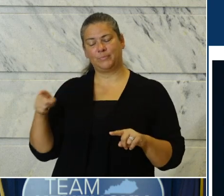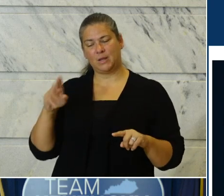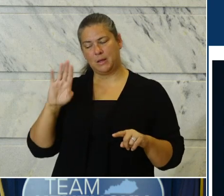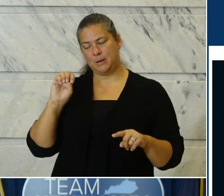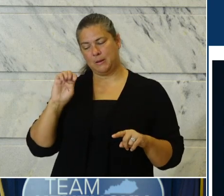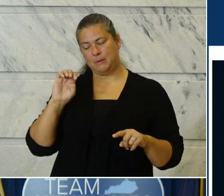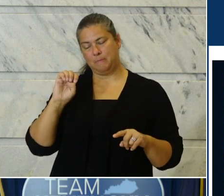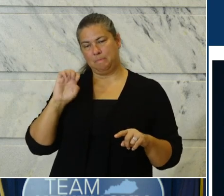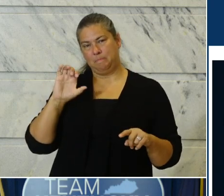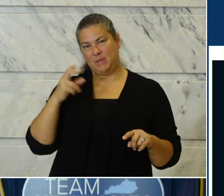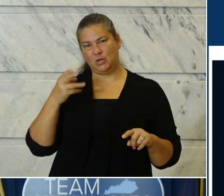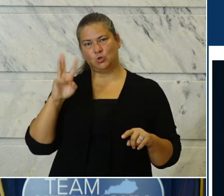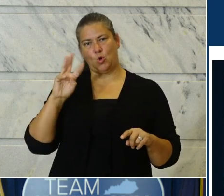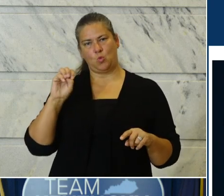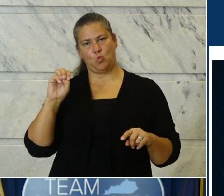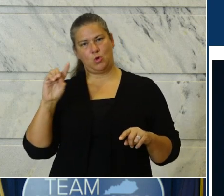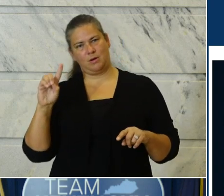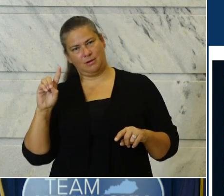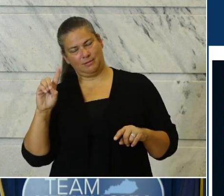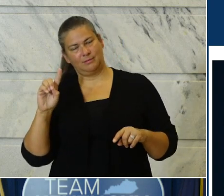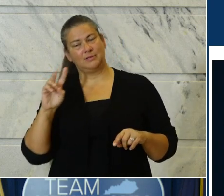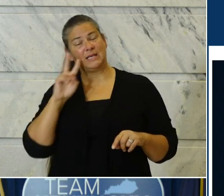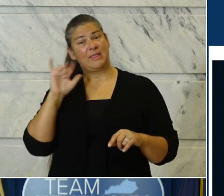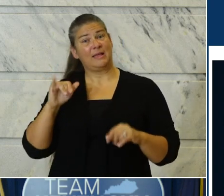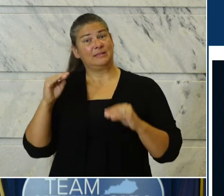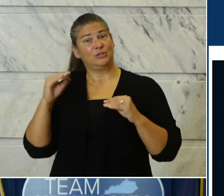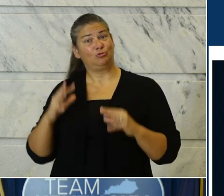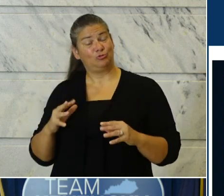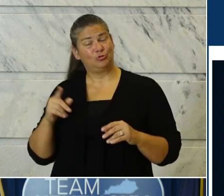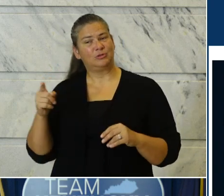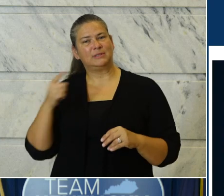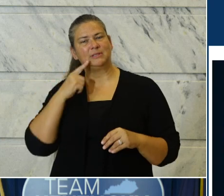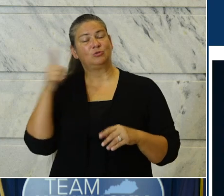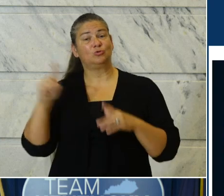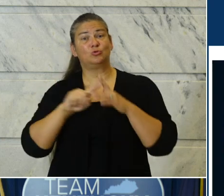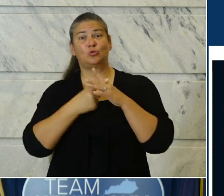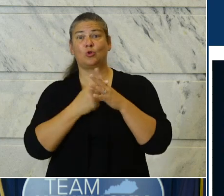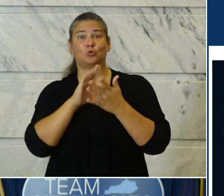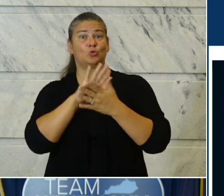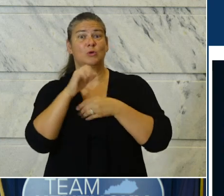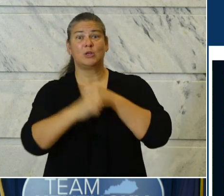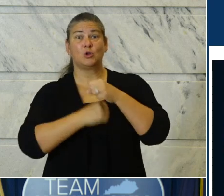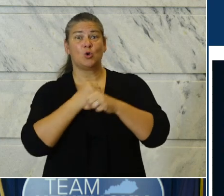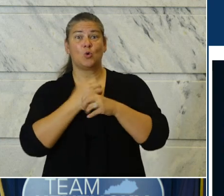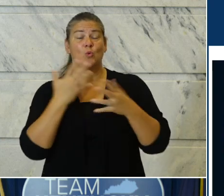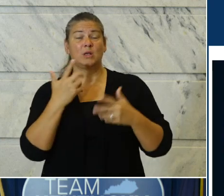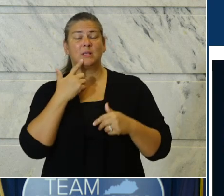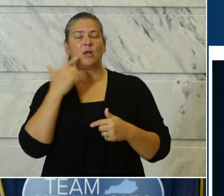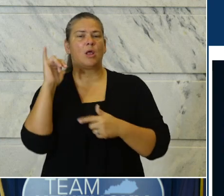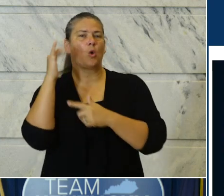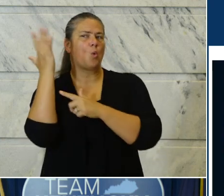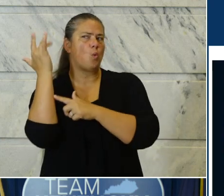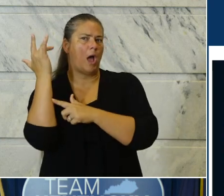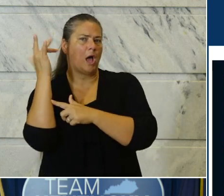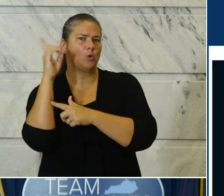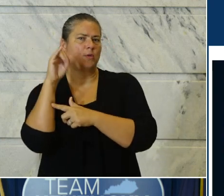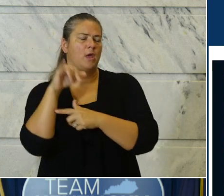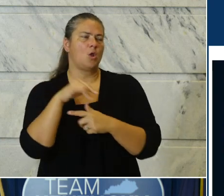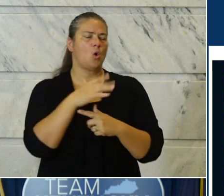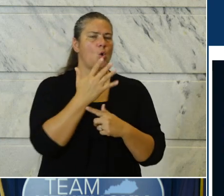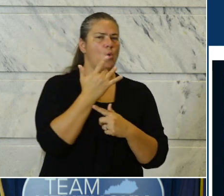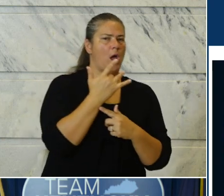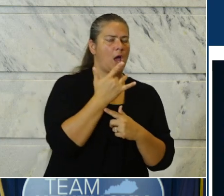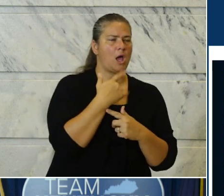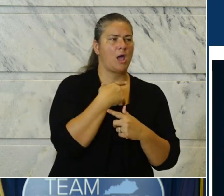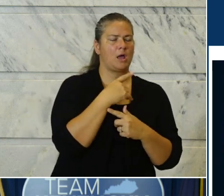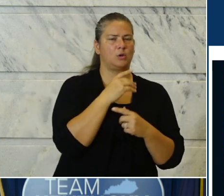Beechwood, and as you can see, this teacher is saying that she starts her school year with her why. Why do I do this? Why do I get up and